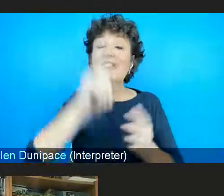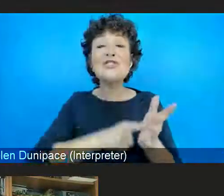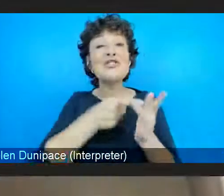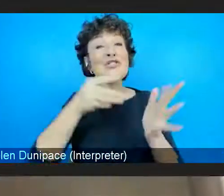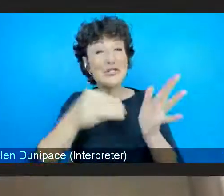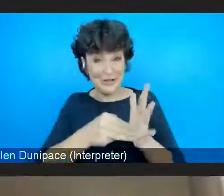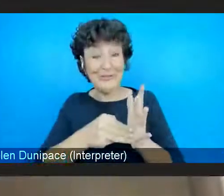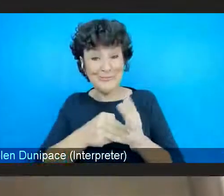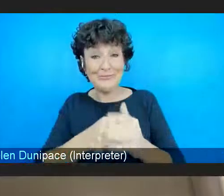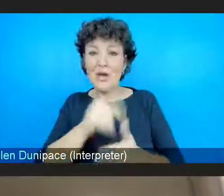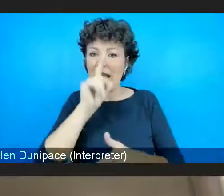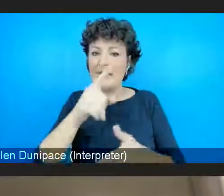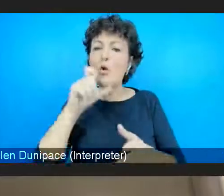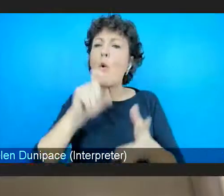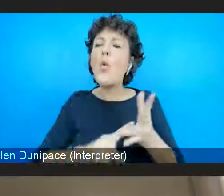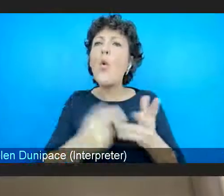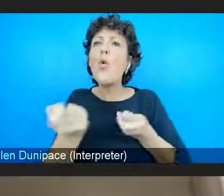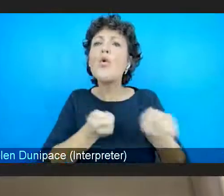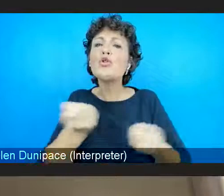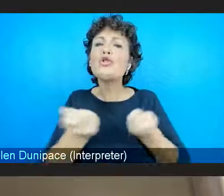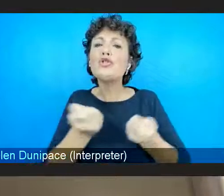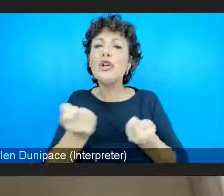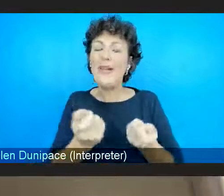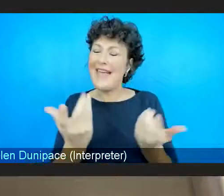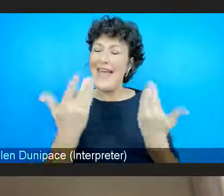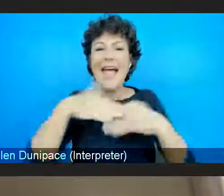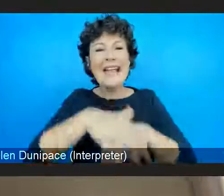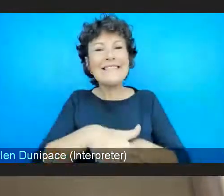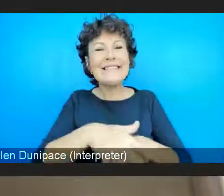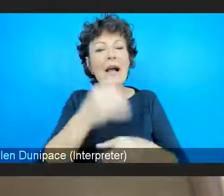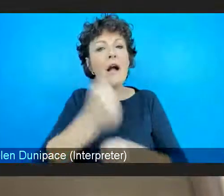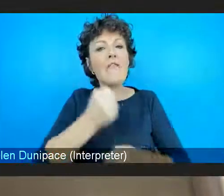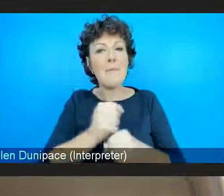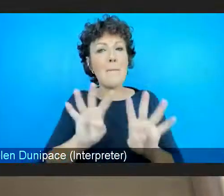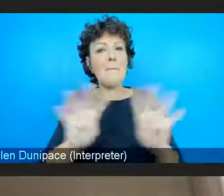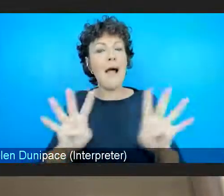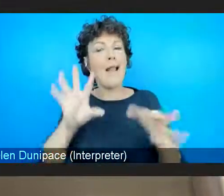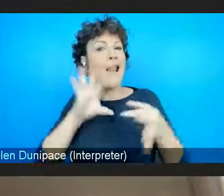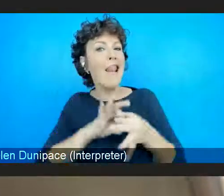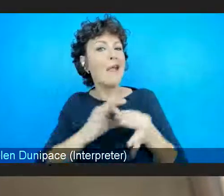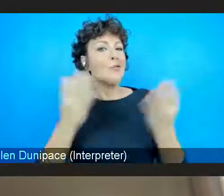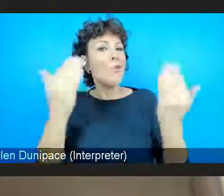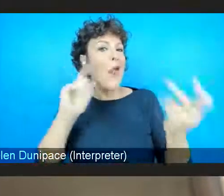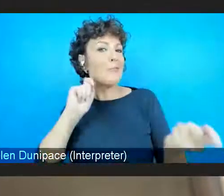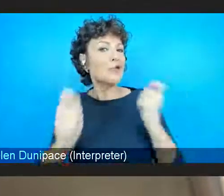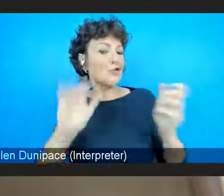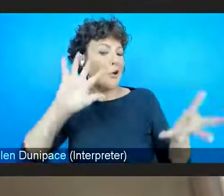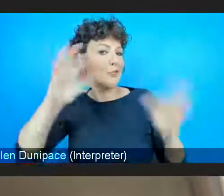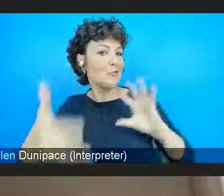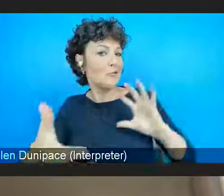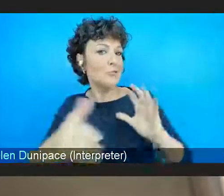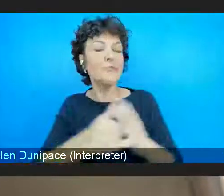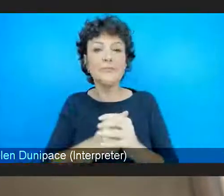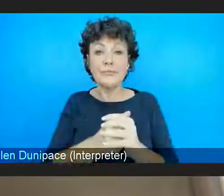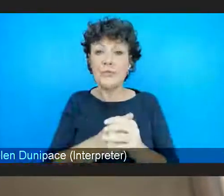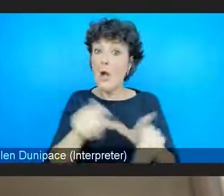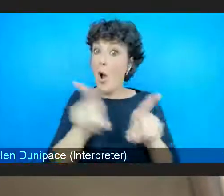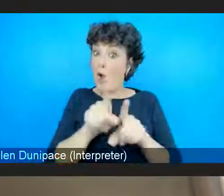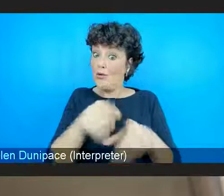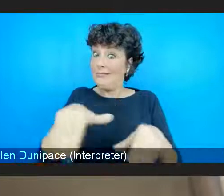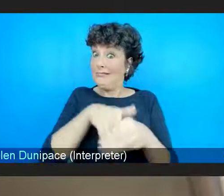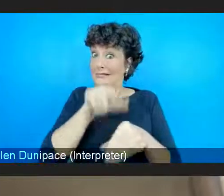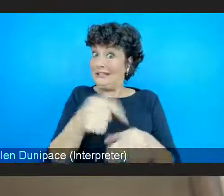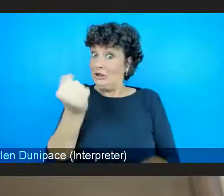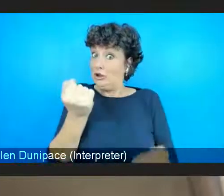of the Working Group 3 of the Intergovernmental Panel on Climate Change and is also chair of the Just Transition Commission